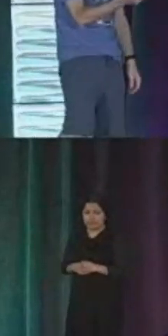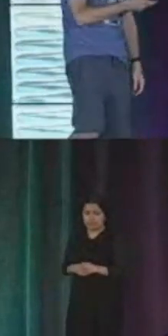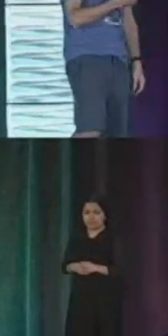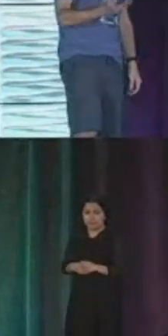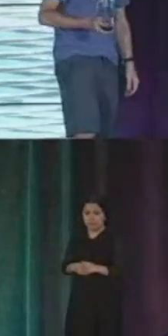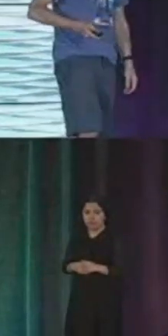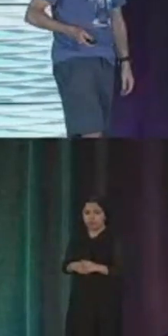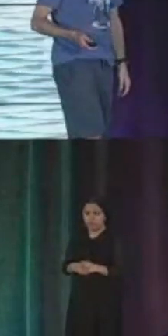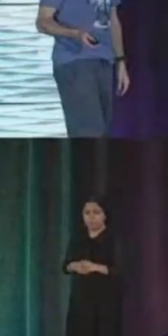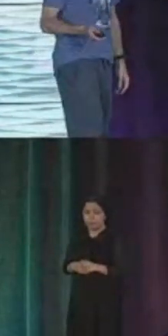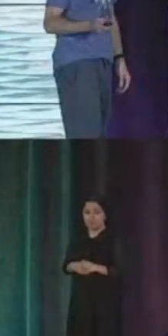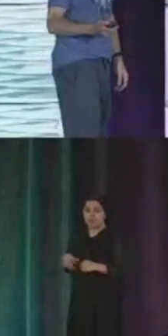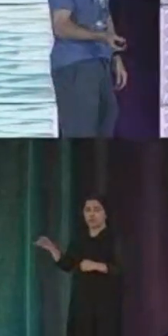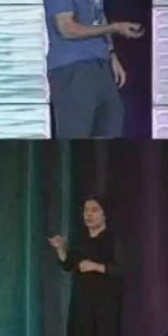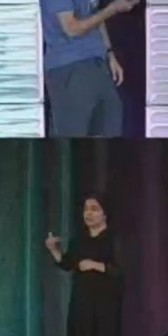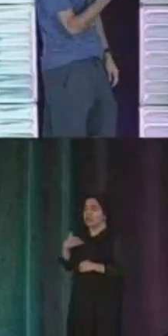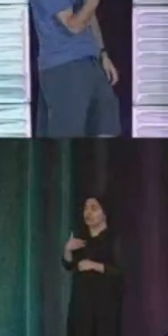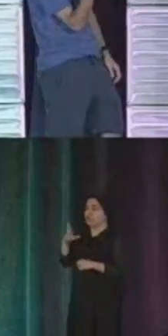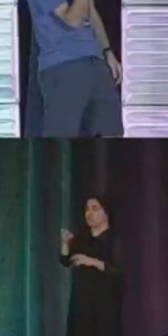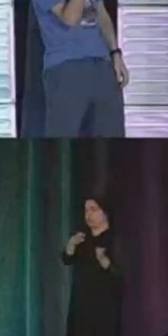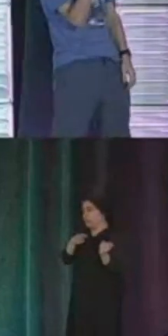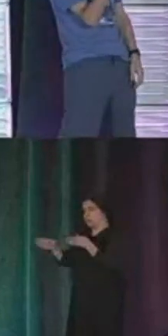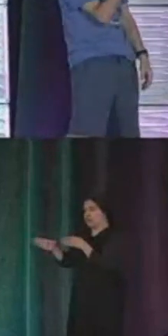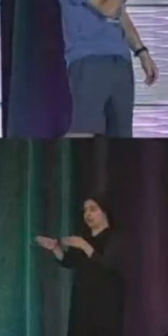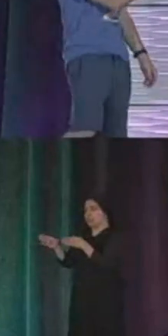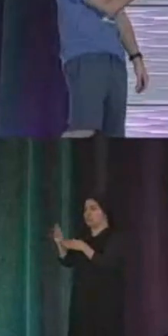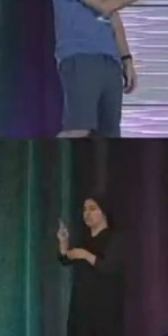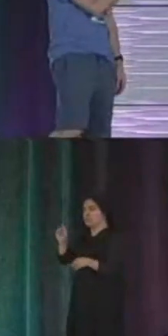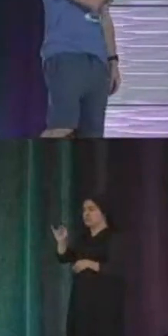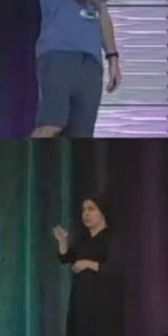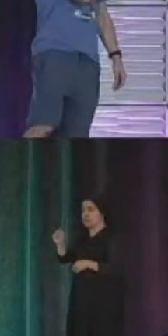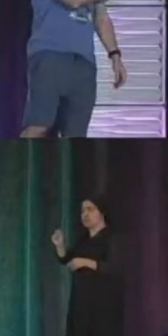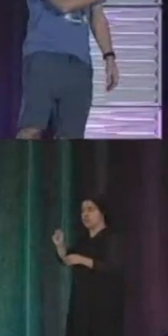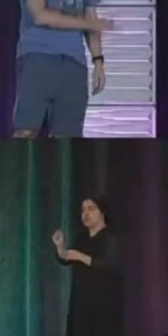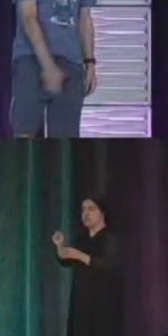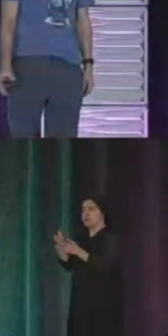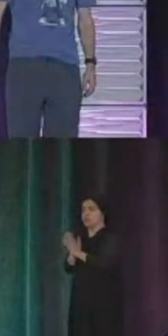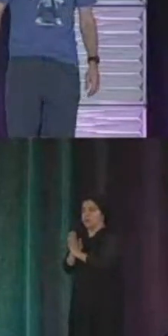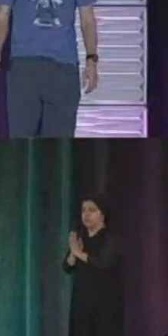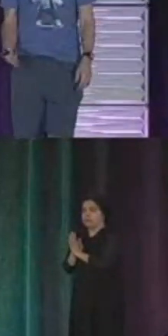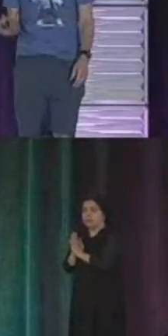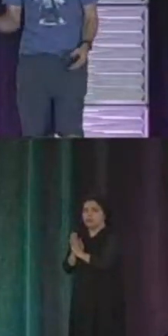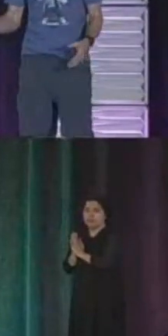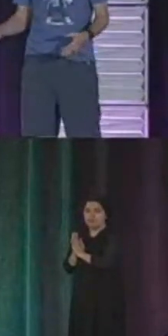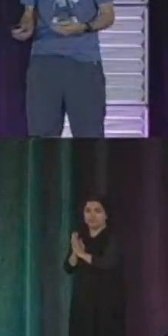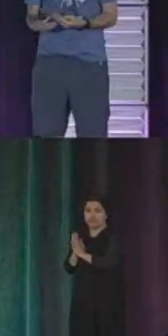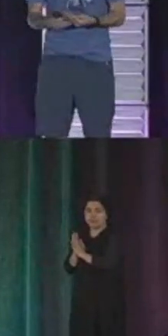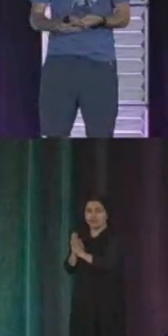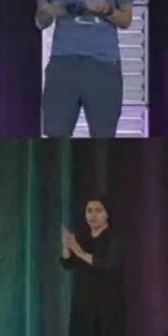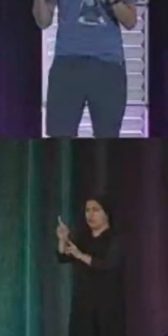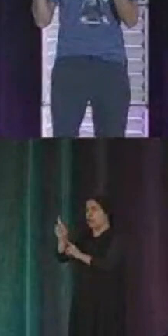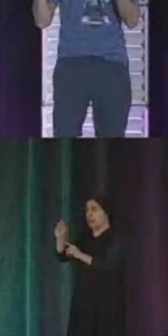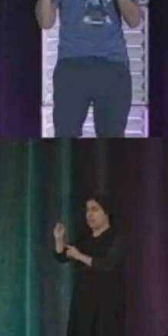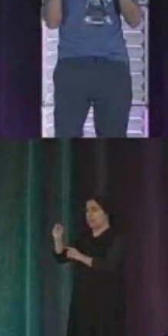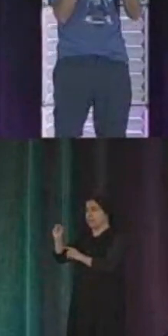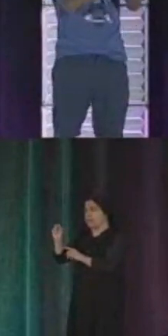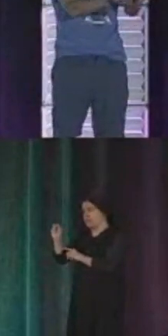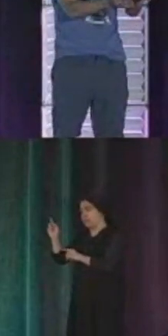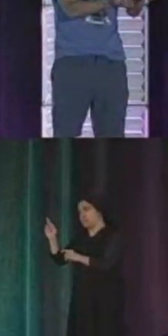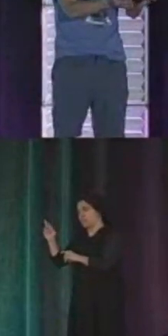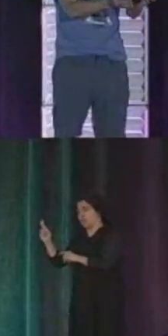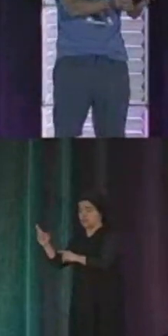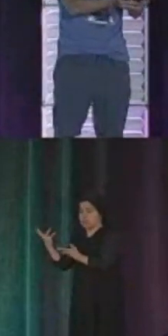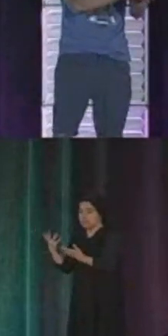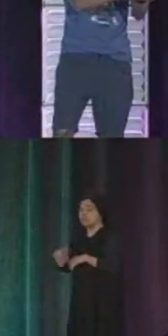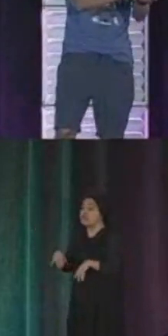also have a redirect mutation request. And I am specific about a redirect mutation request because when a user makes a